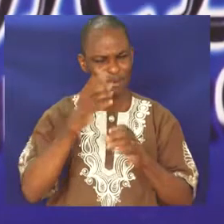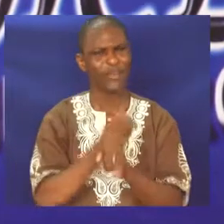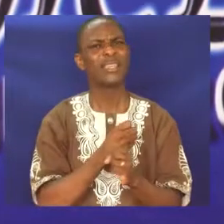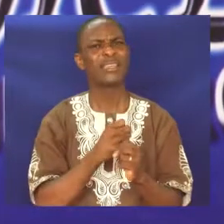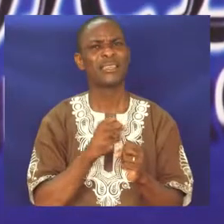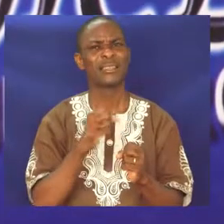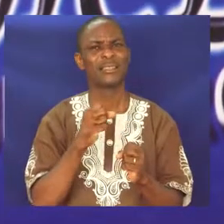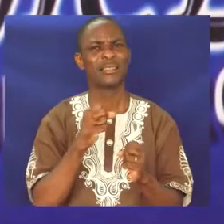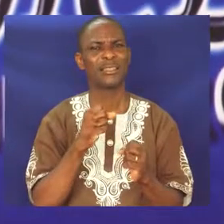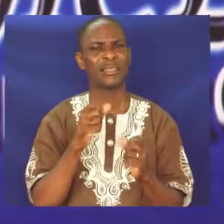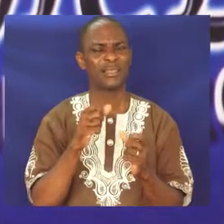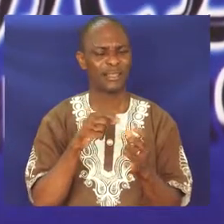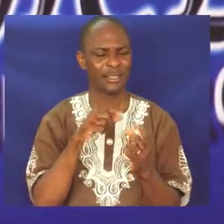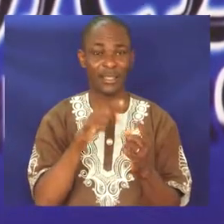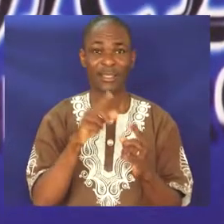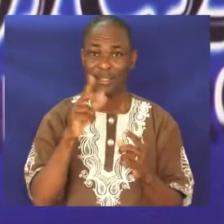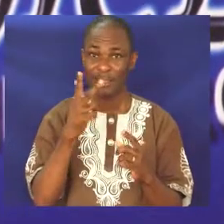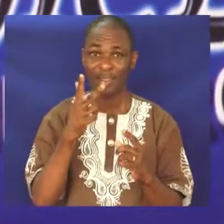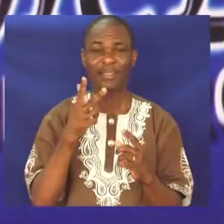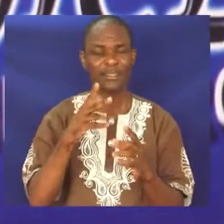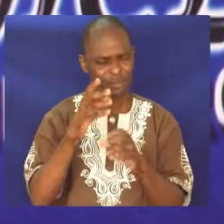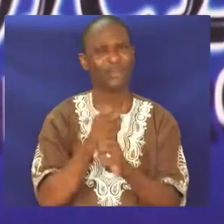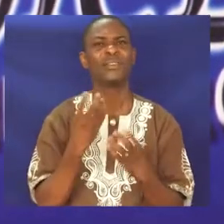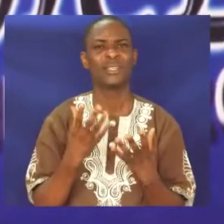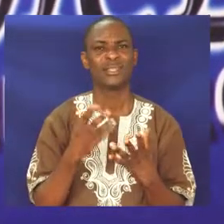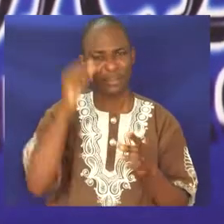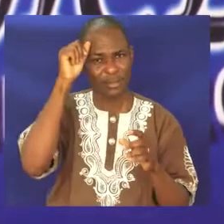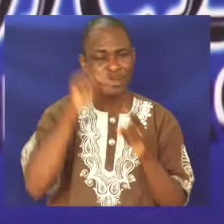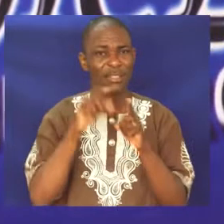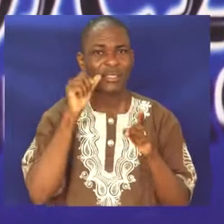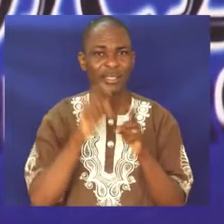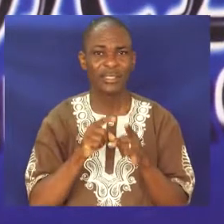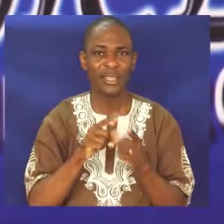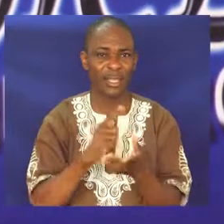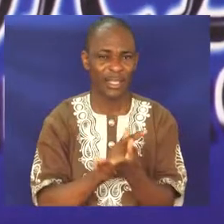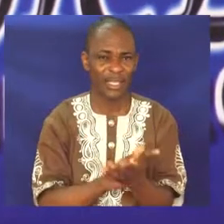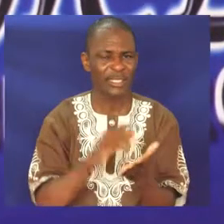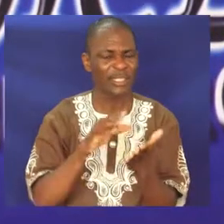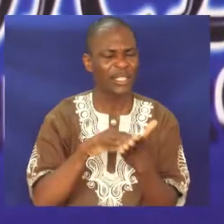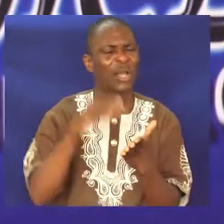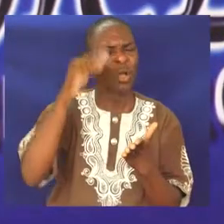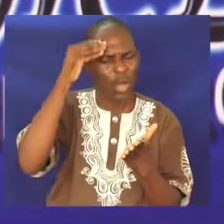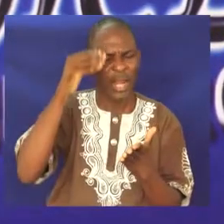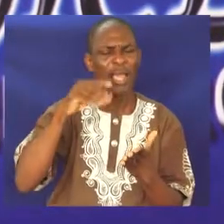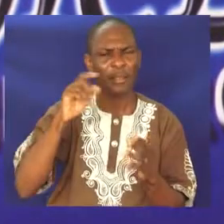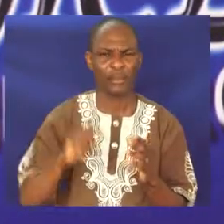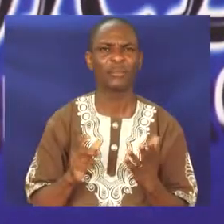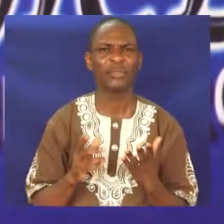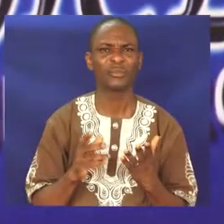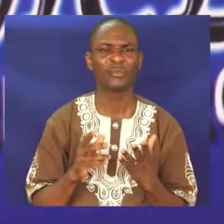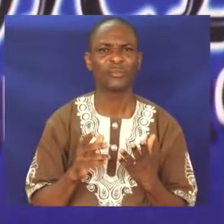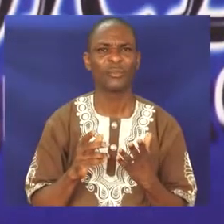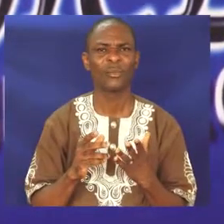e wo tie me na me pesa wo di sua de e wo abrabom na wo te sa asam no ye ka no daada no so